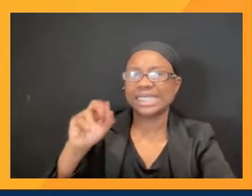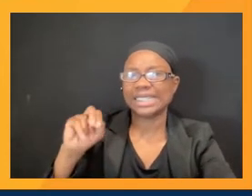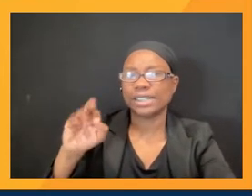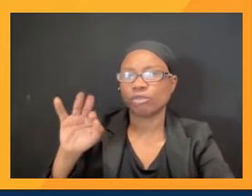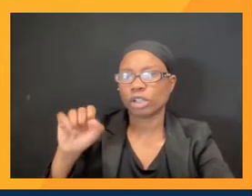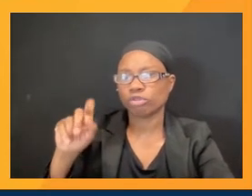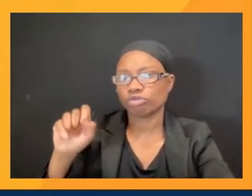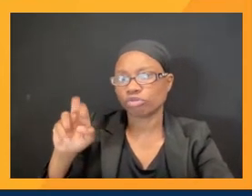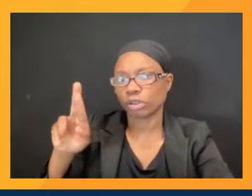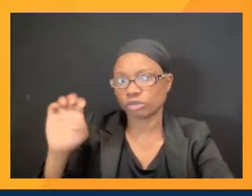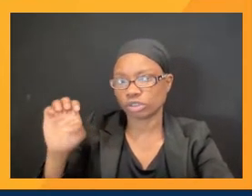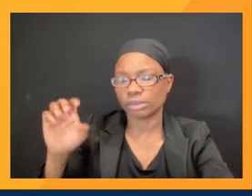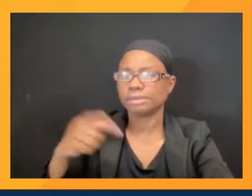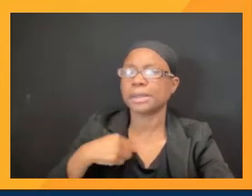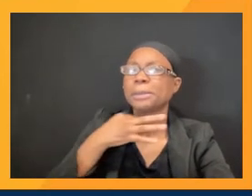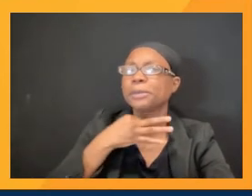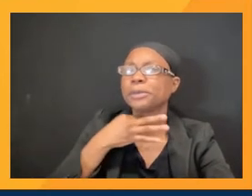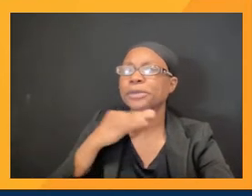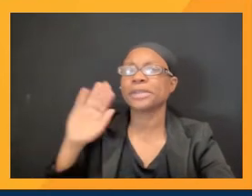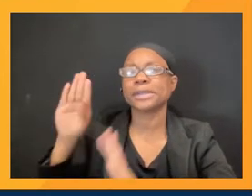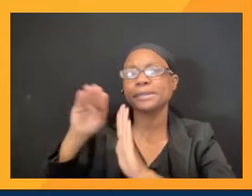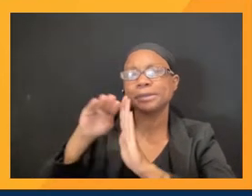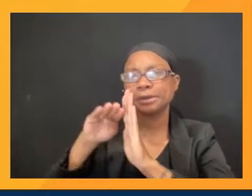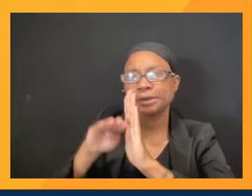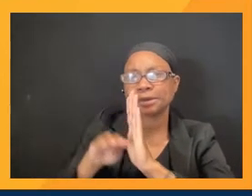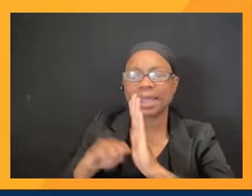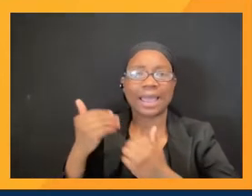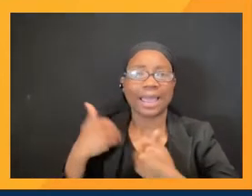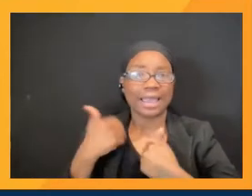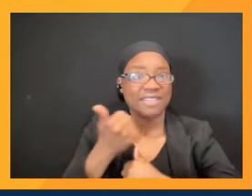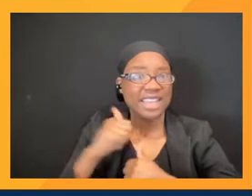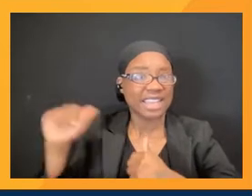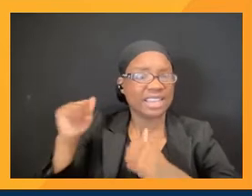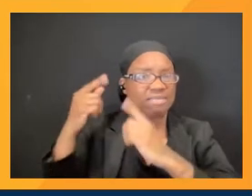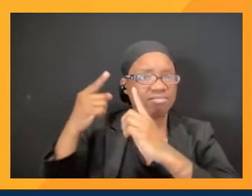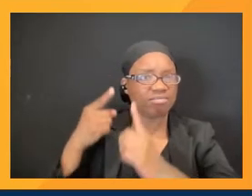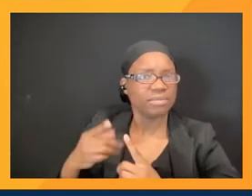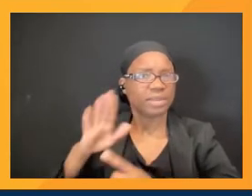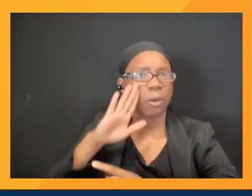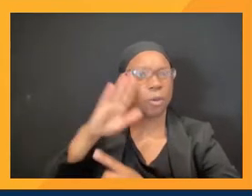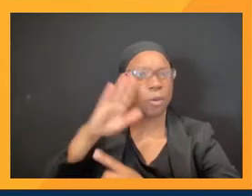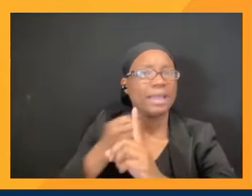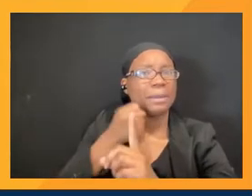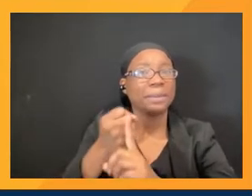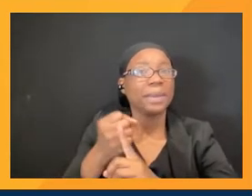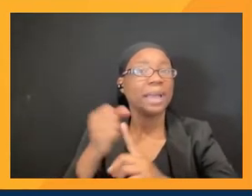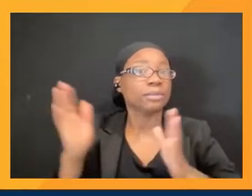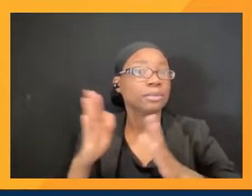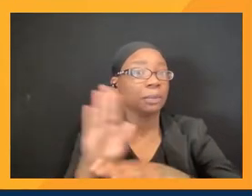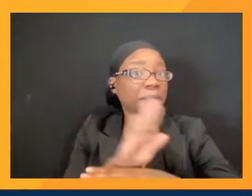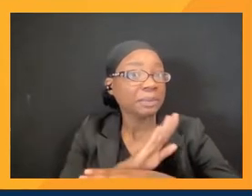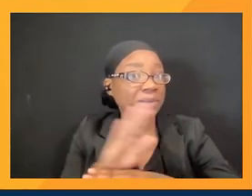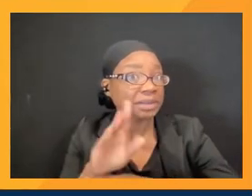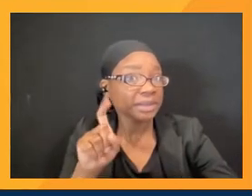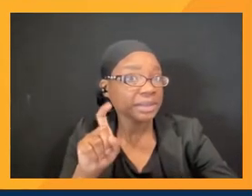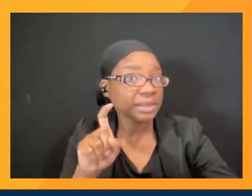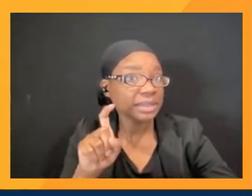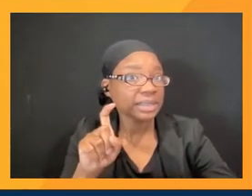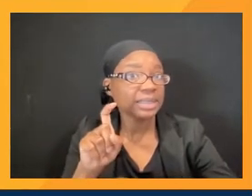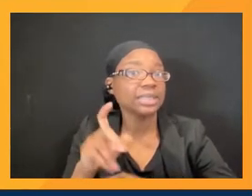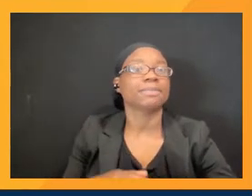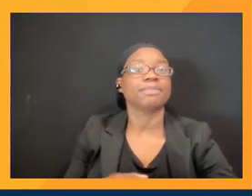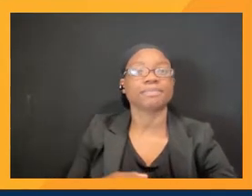mind, because we need all of our entrepreneurs, as the president says, with ideas from everywhere and anywhere, to be able to succeed and find that path